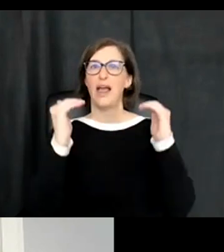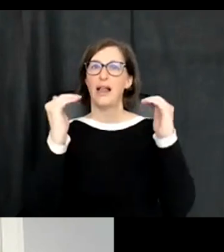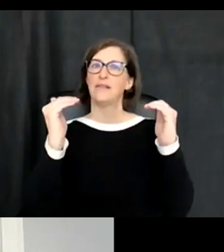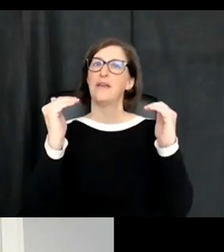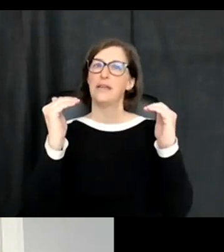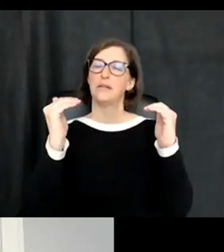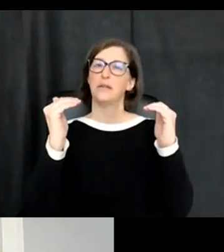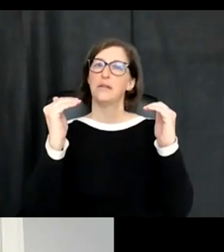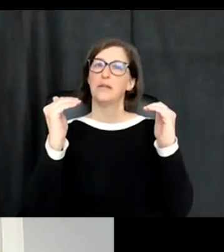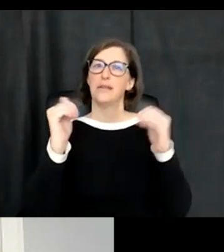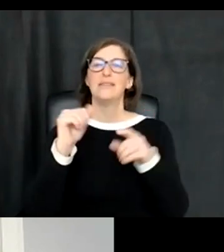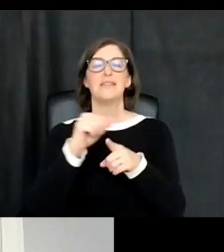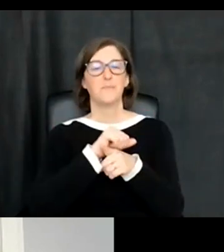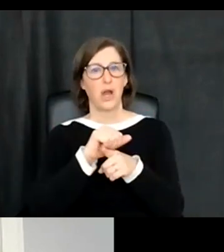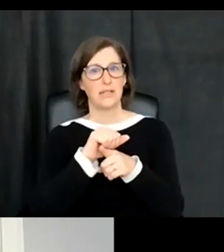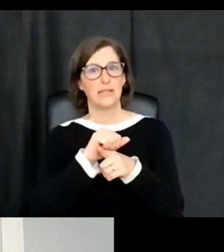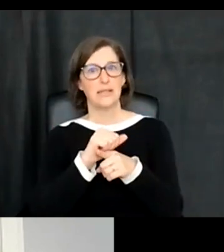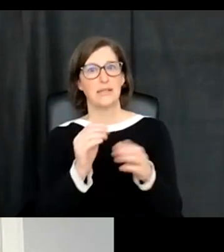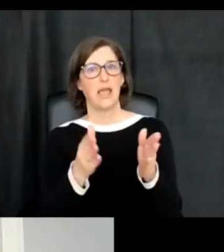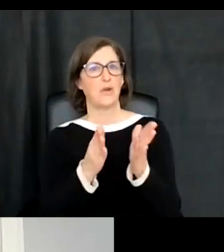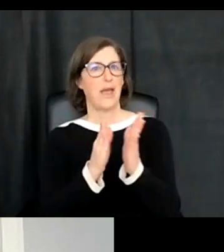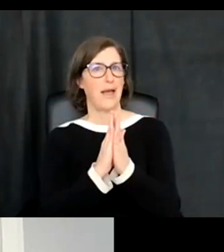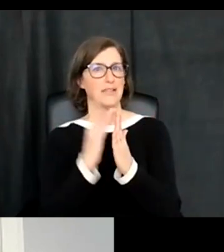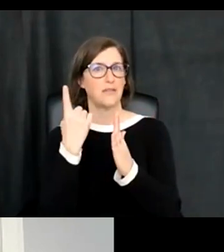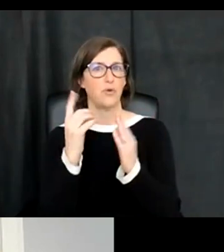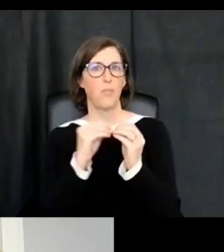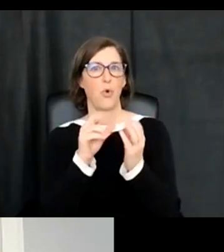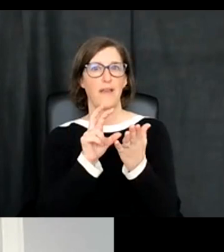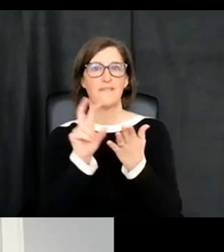these practices and calls for greater investment?